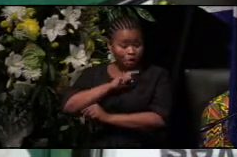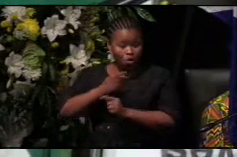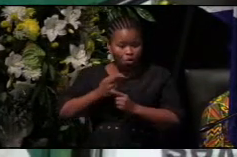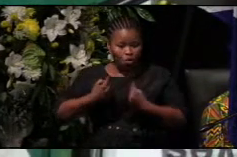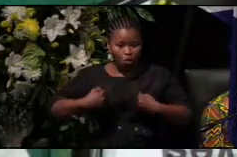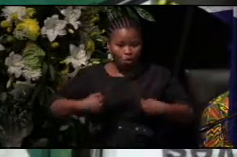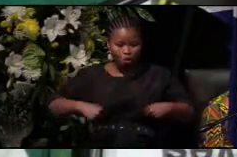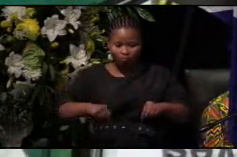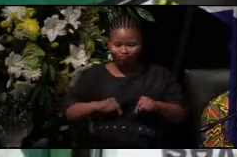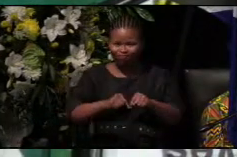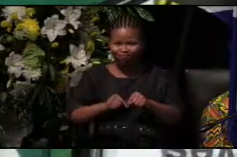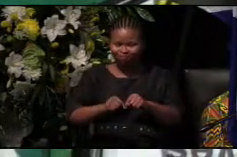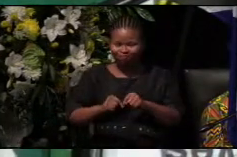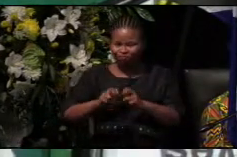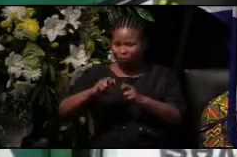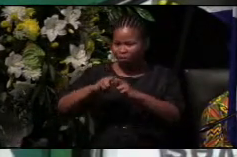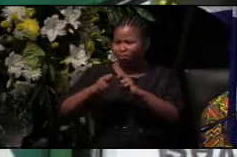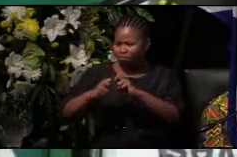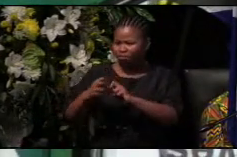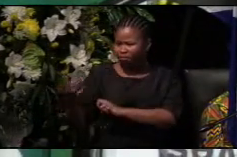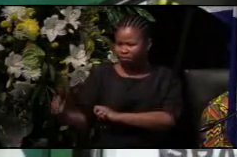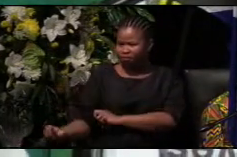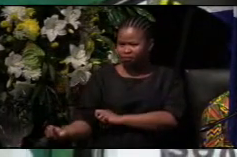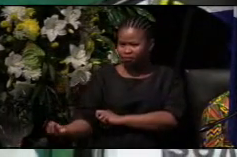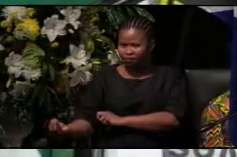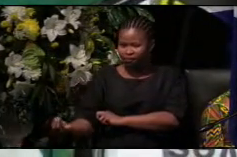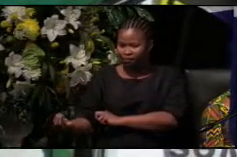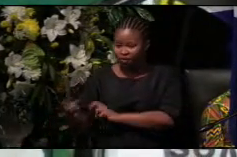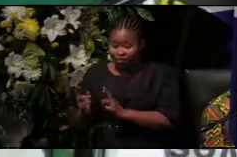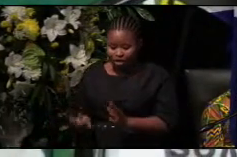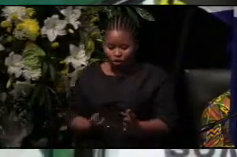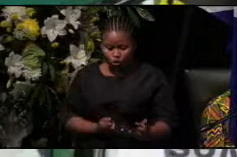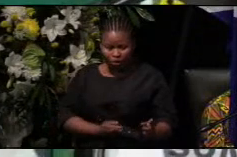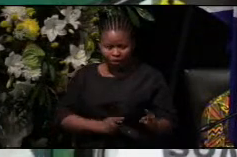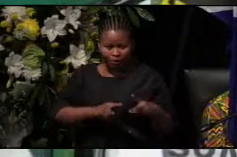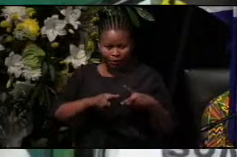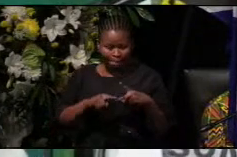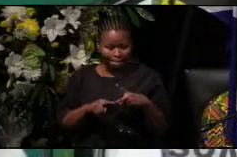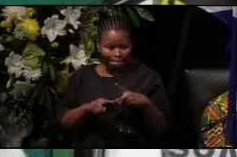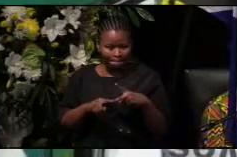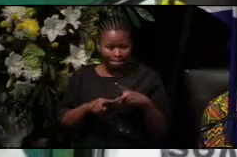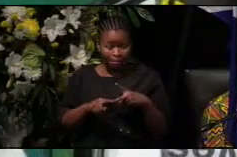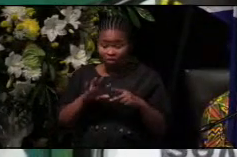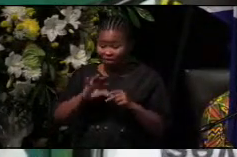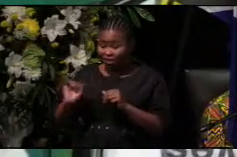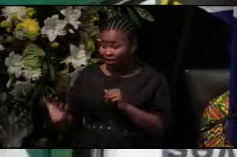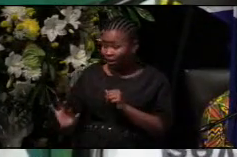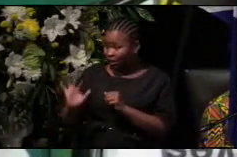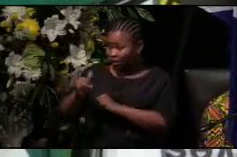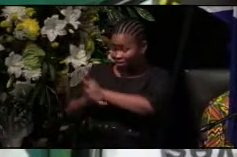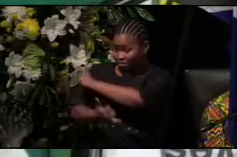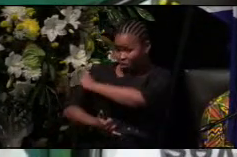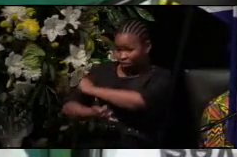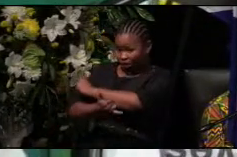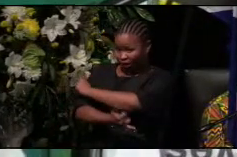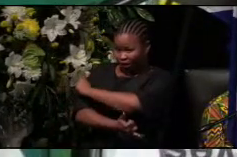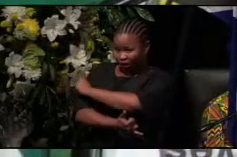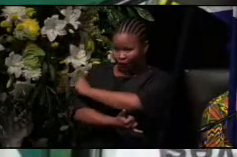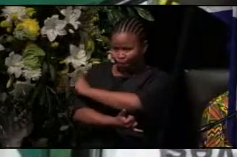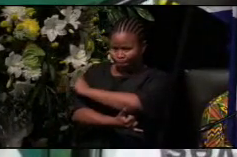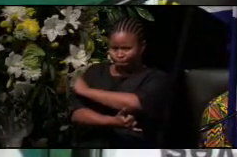we will have problems of resources of this country